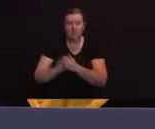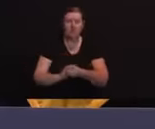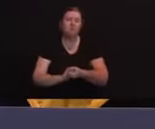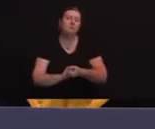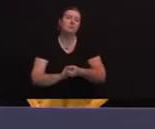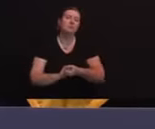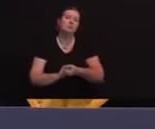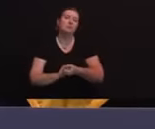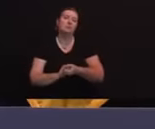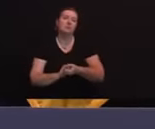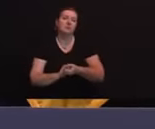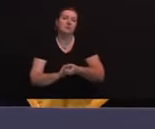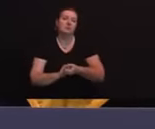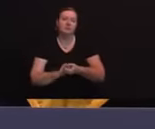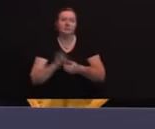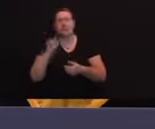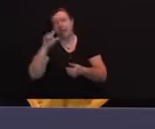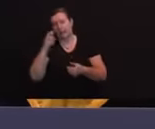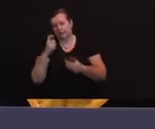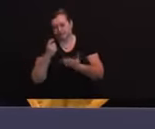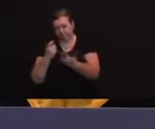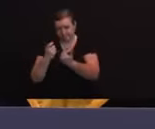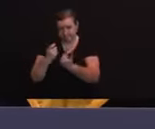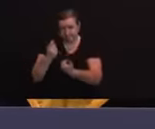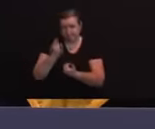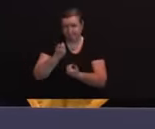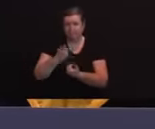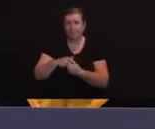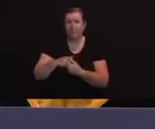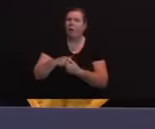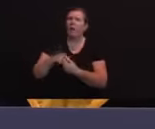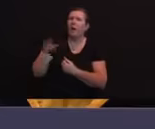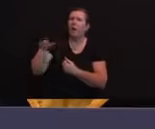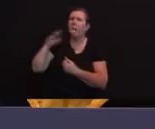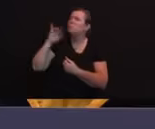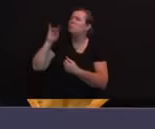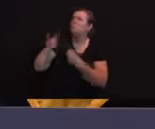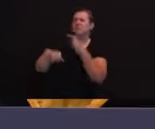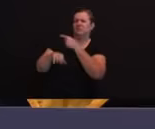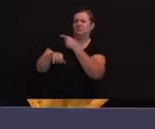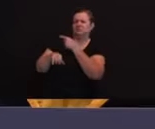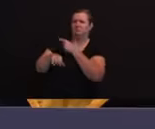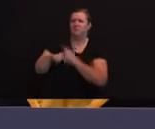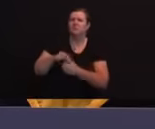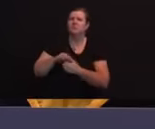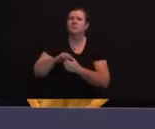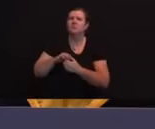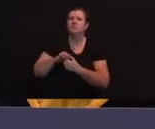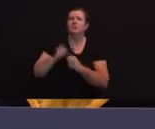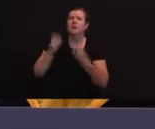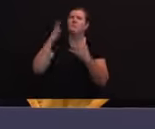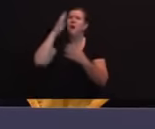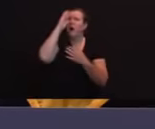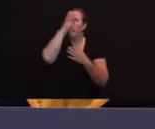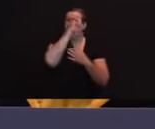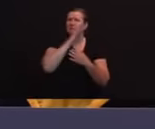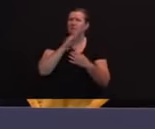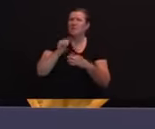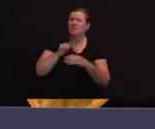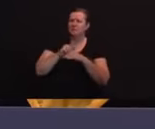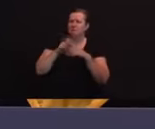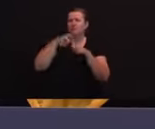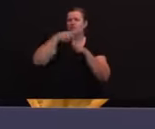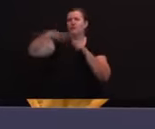Thank you, Governor. Good afternoon. Good afternoon. For Commissioner Persicelli, can you tell us how many or if any hospitals went on divert over the weekend and for how long they were on